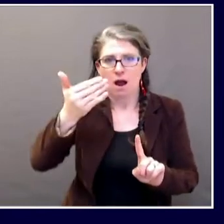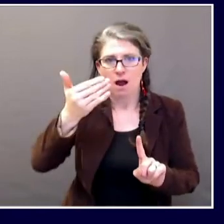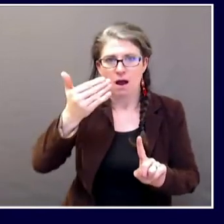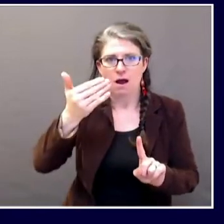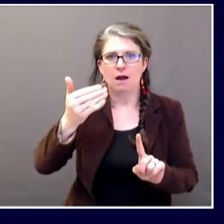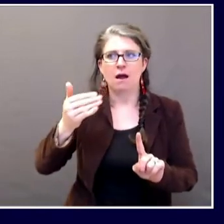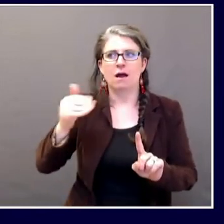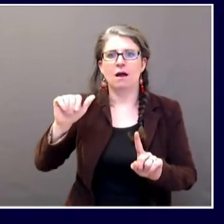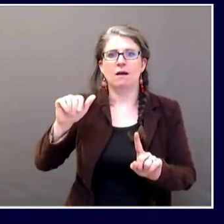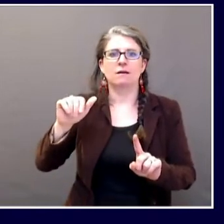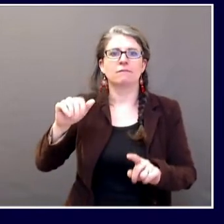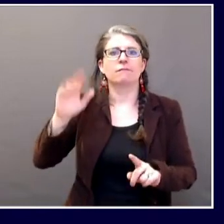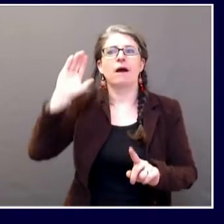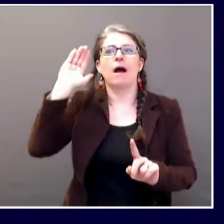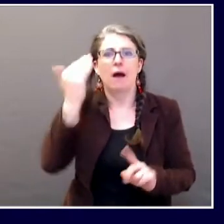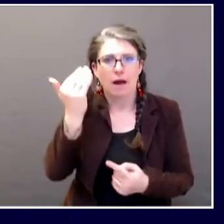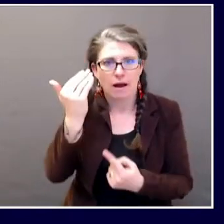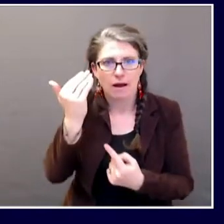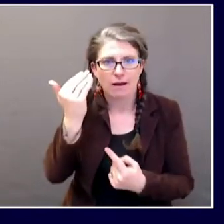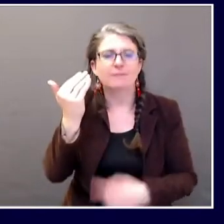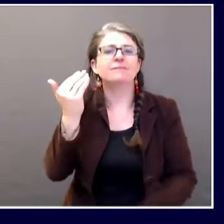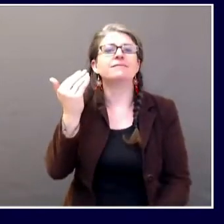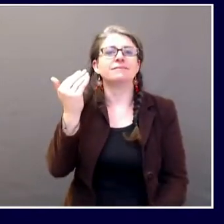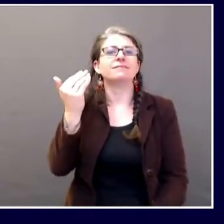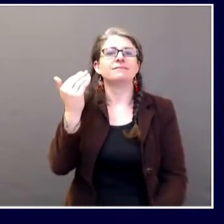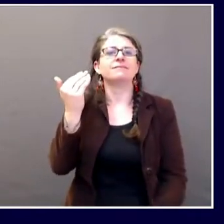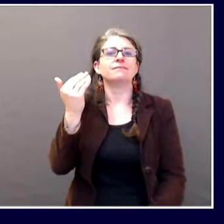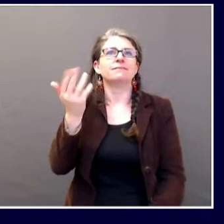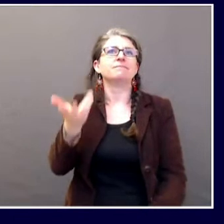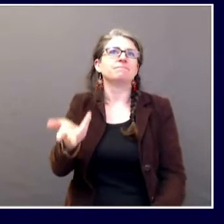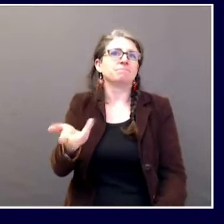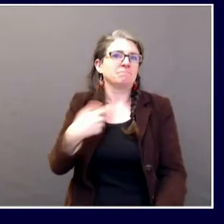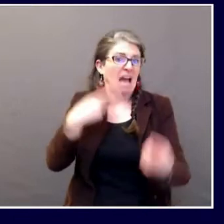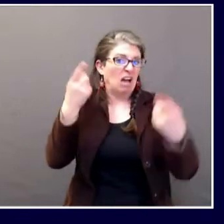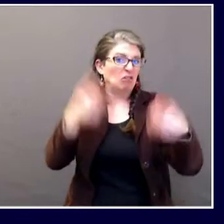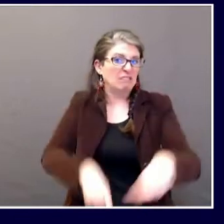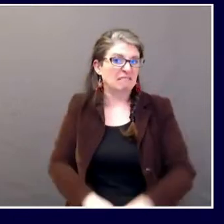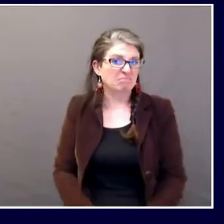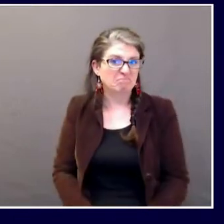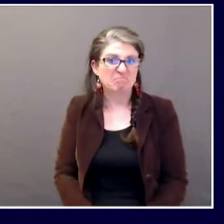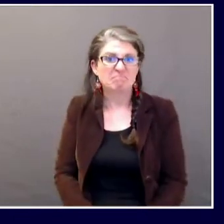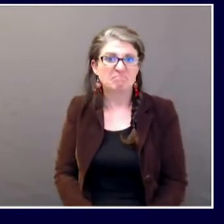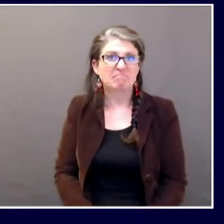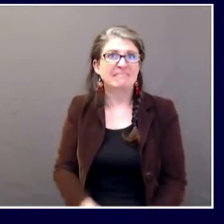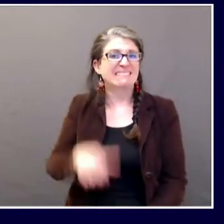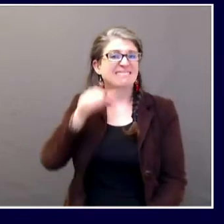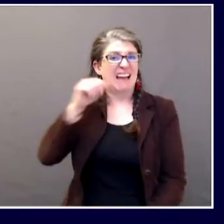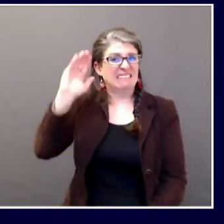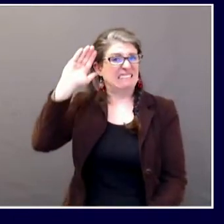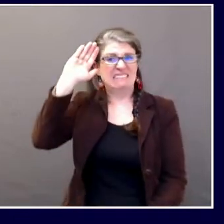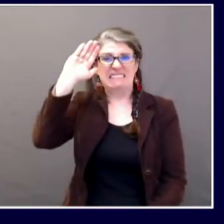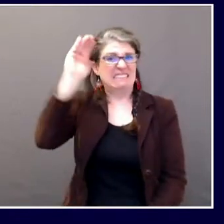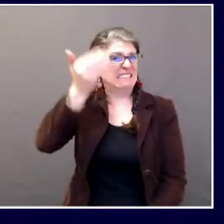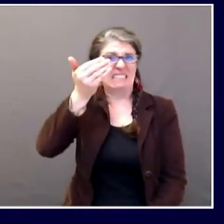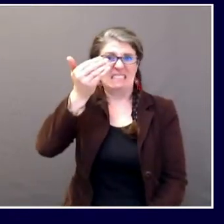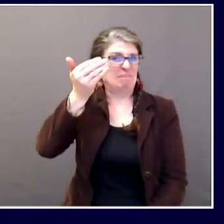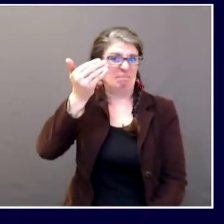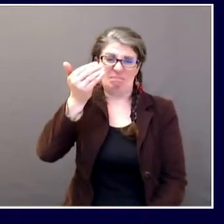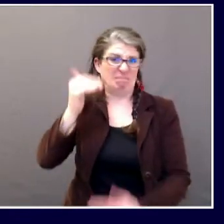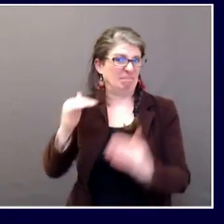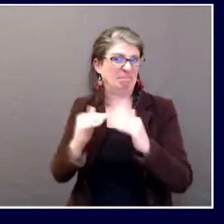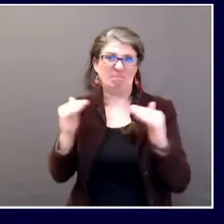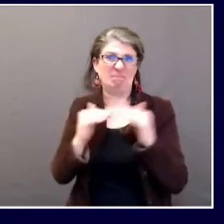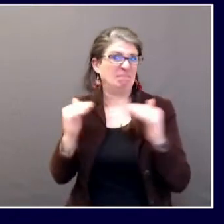had independent conversations with anyone at Maine General. So I don't have a primary knowledge of the facts at hand, but